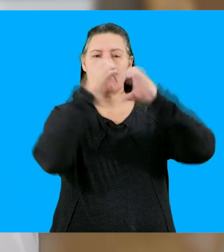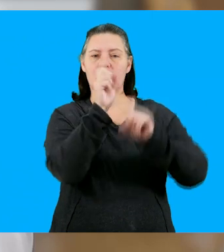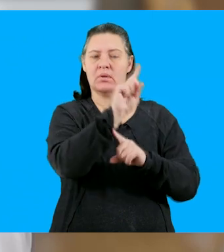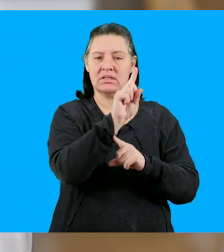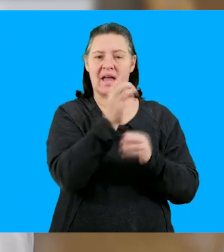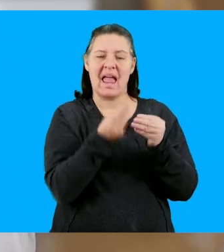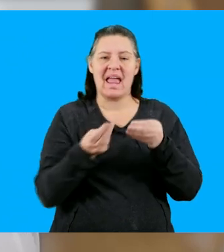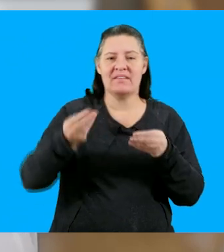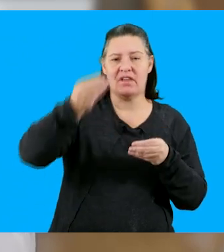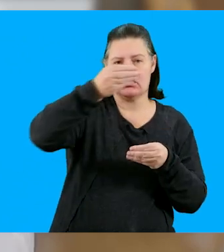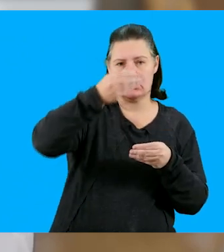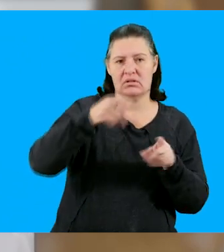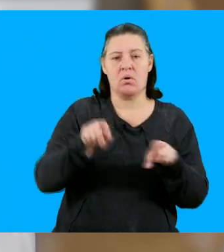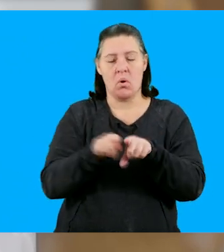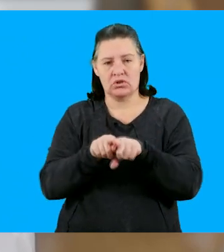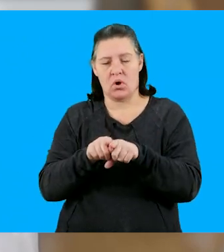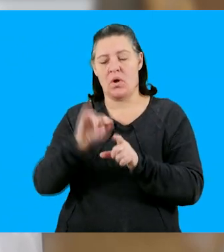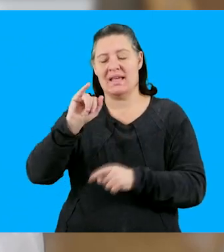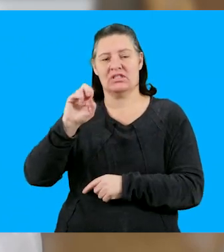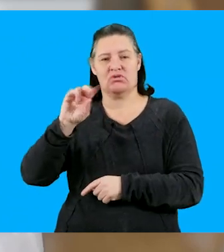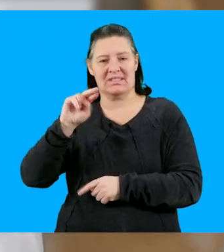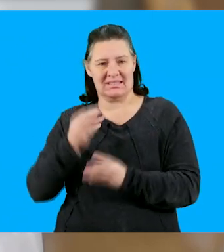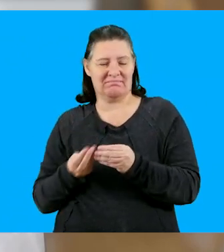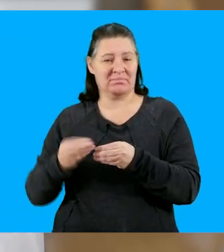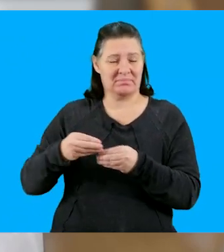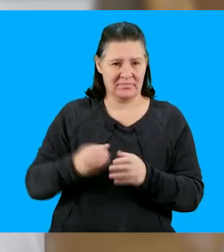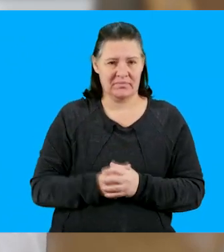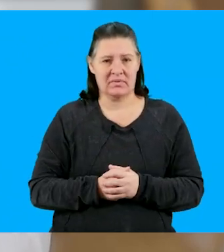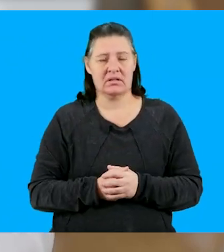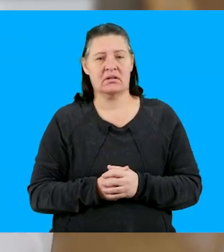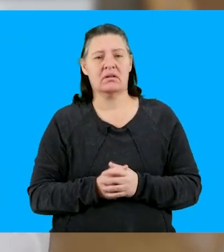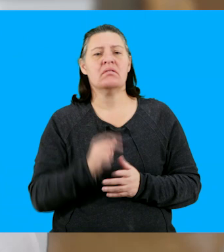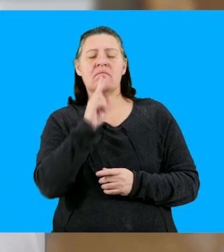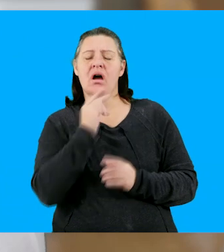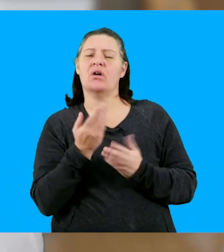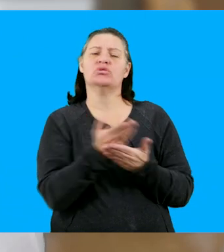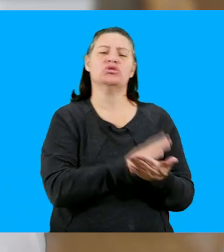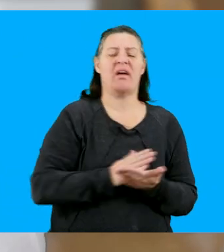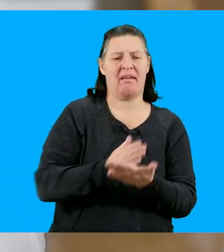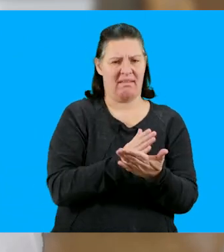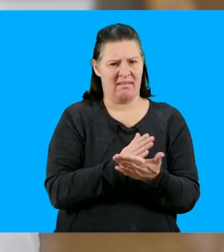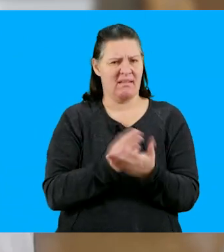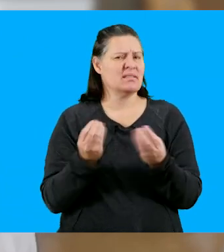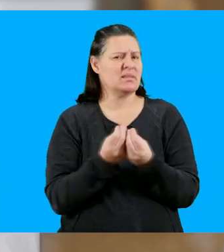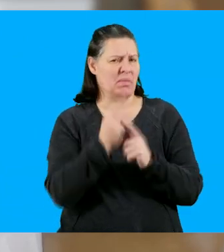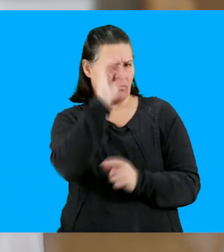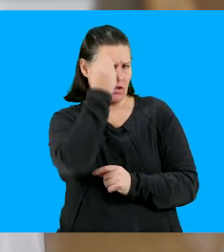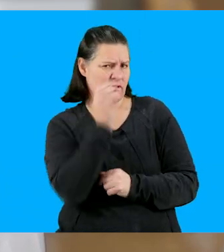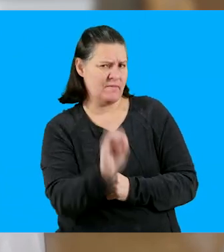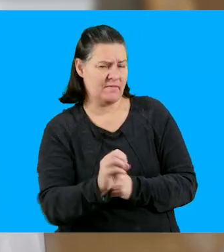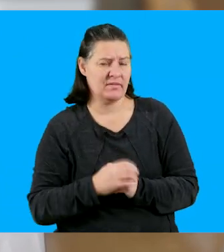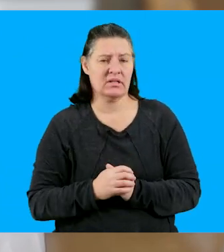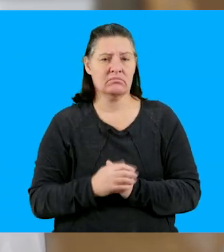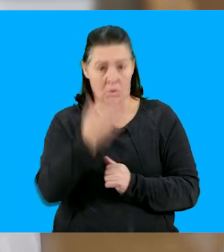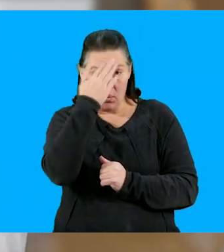topic of inflation as well as on interest. Now, just before I start with our lesson, let me share something quite interesting with